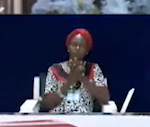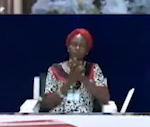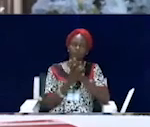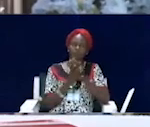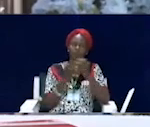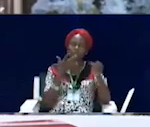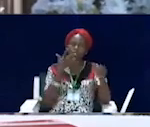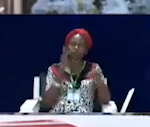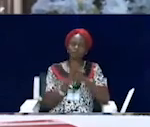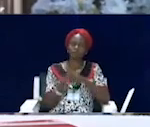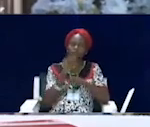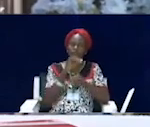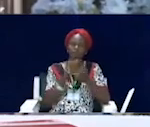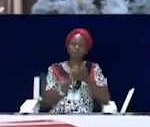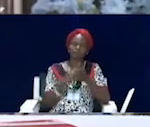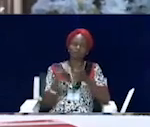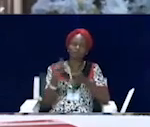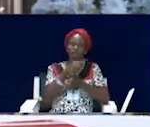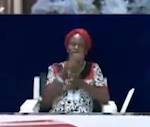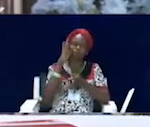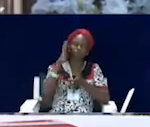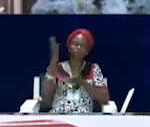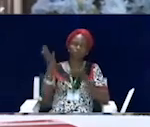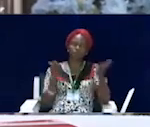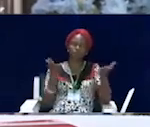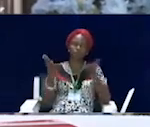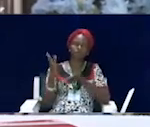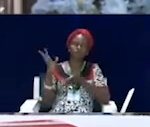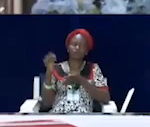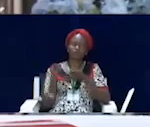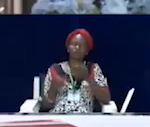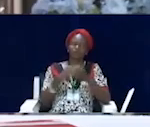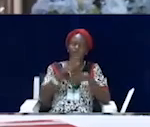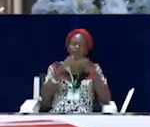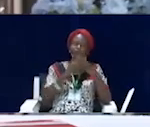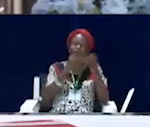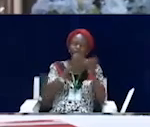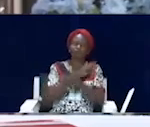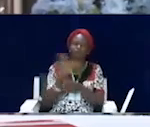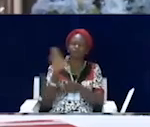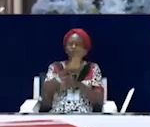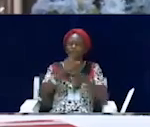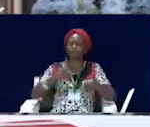Promise Him that you will serve Him for the rest of your life.